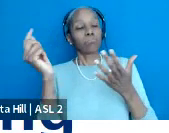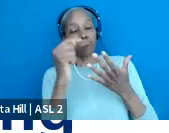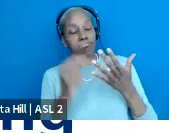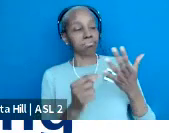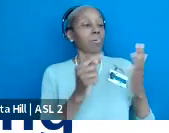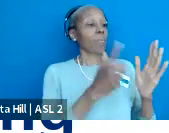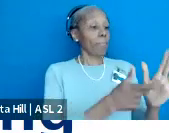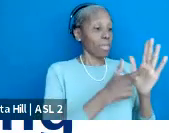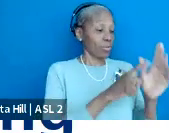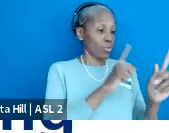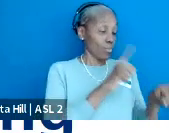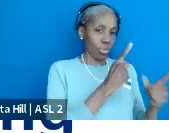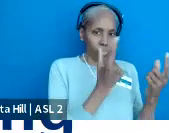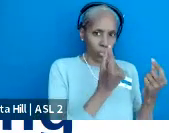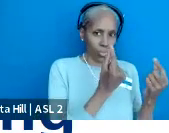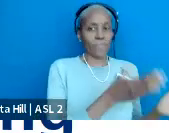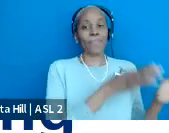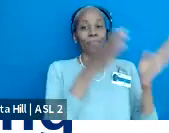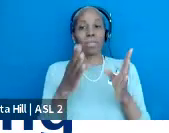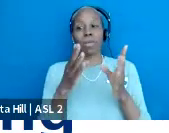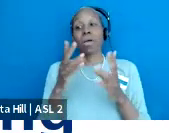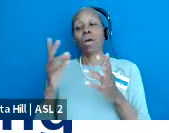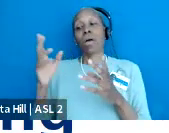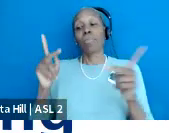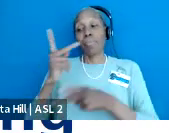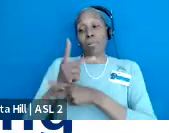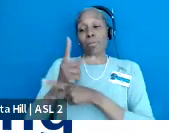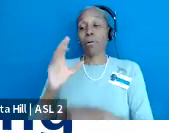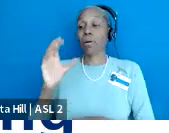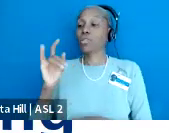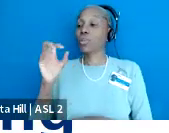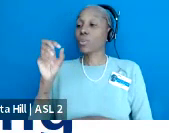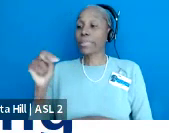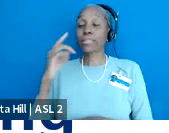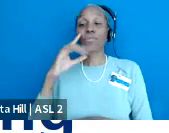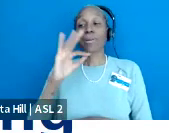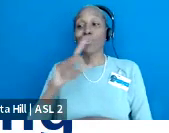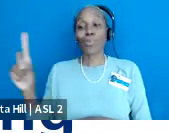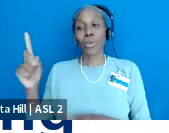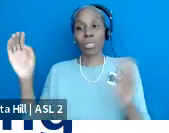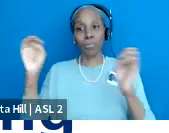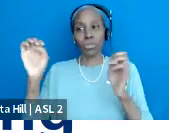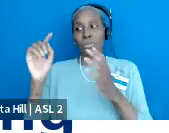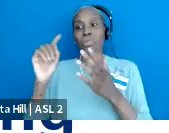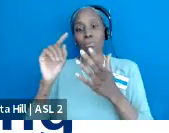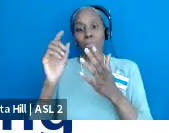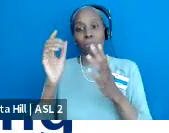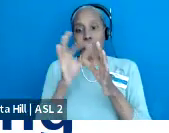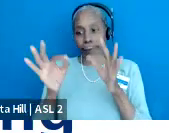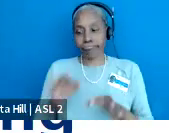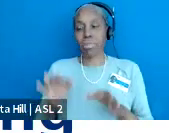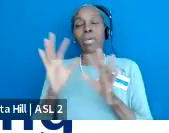for mandatory reporting, and it also directs custodians to call 911 in emergencies. It's an important part of the